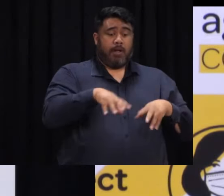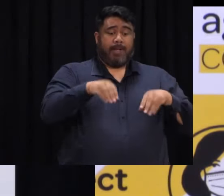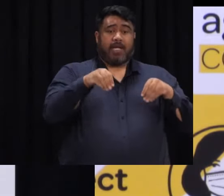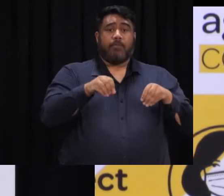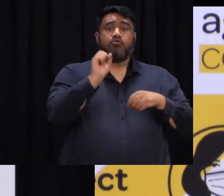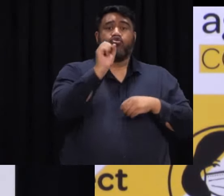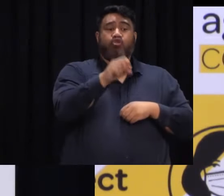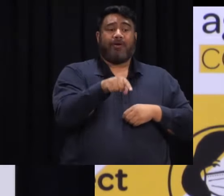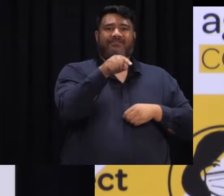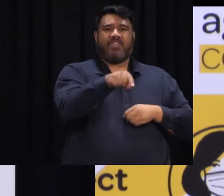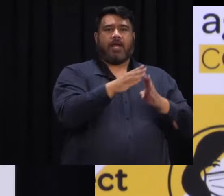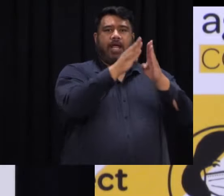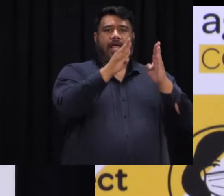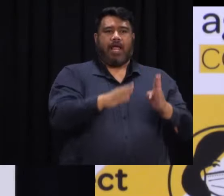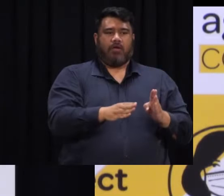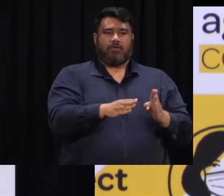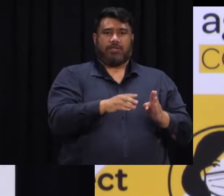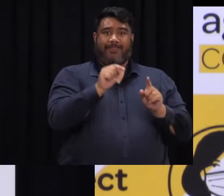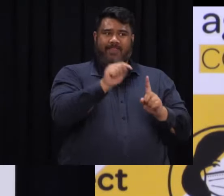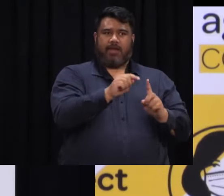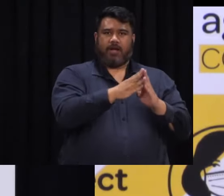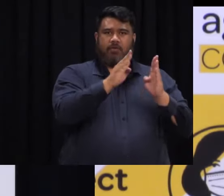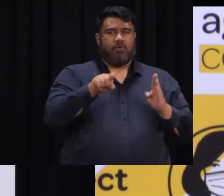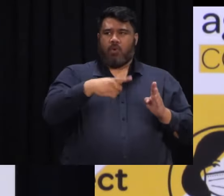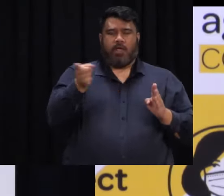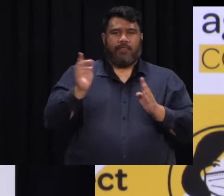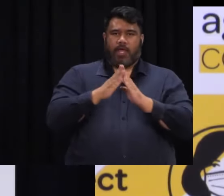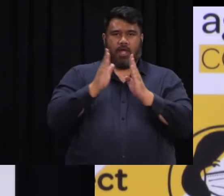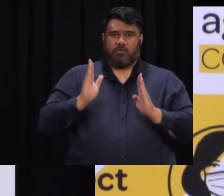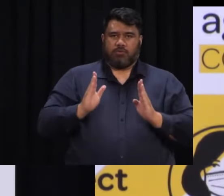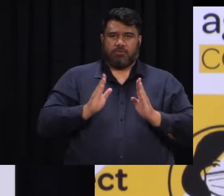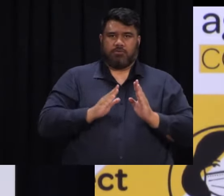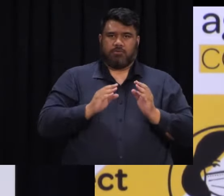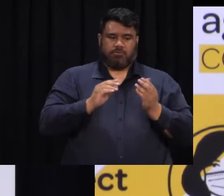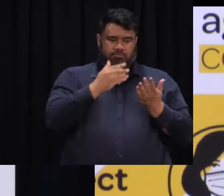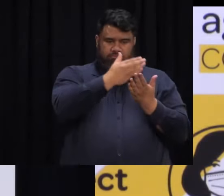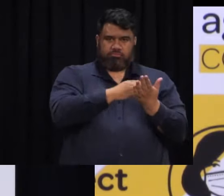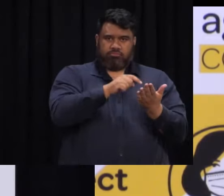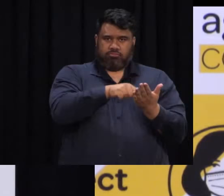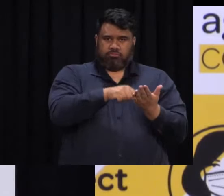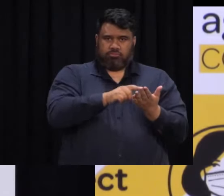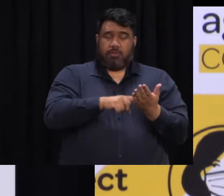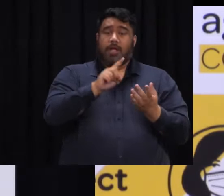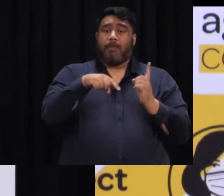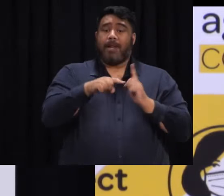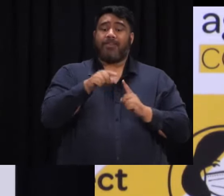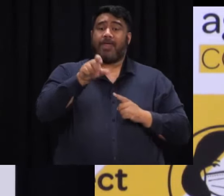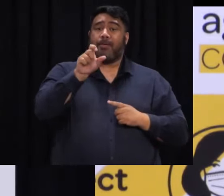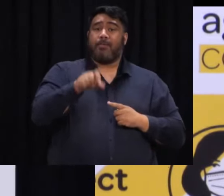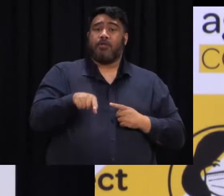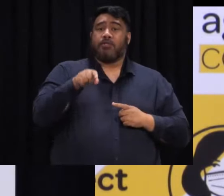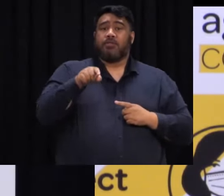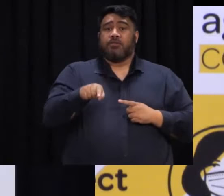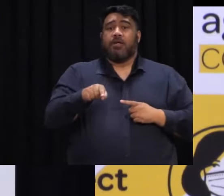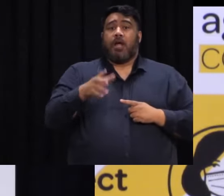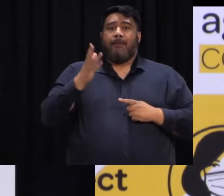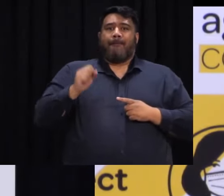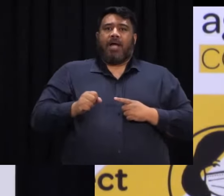bail to be carried out for the period on which they were on bail, and that they more or less needed to take a direct